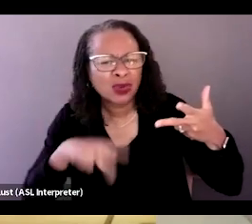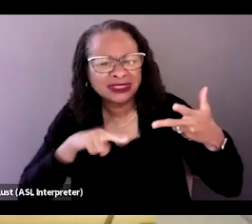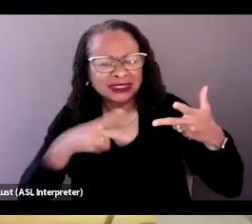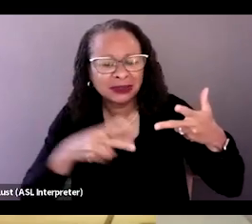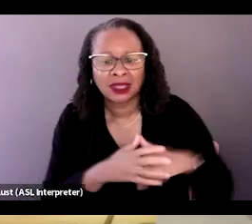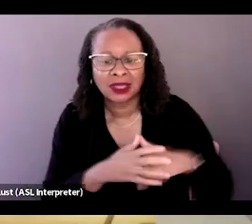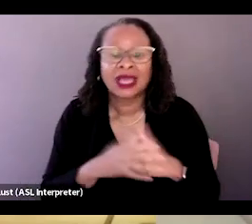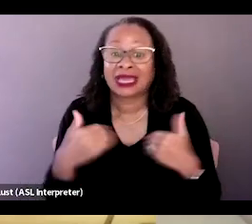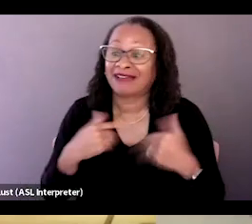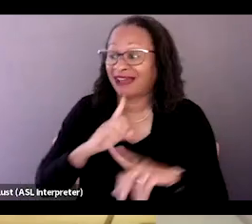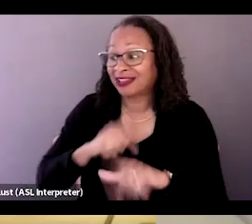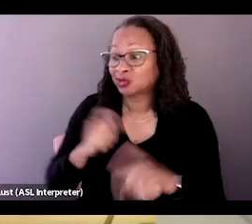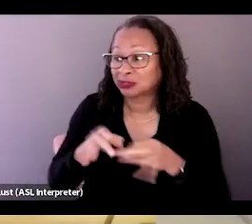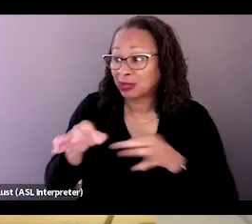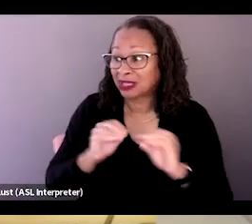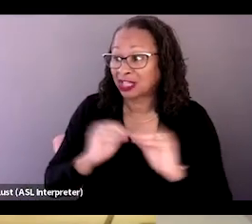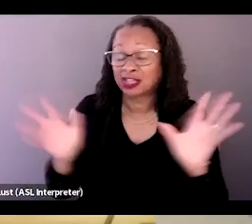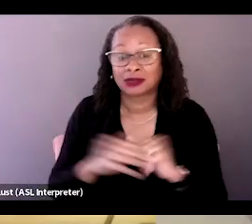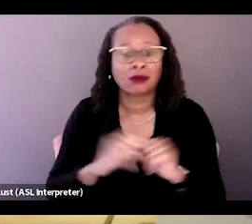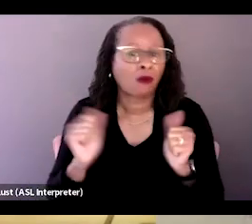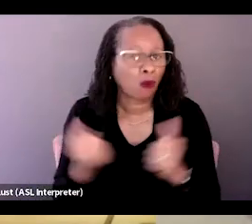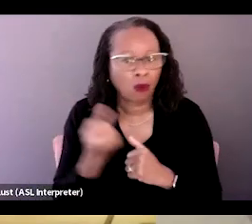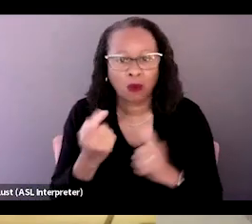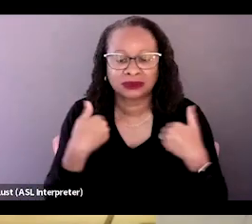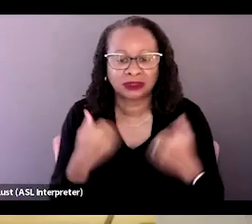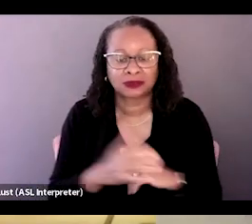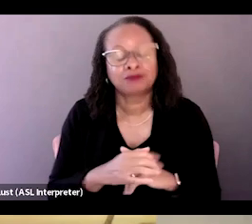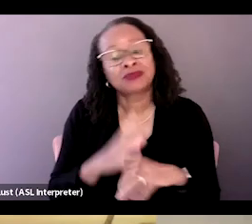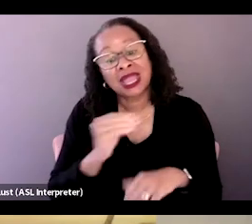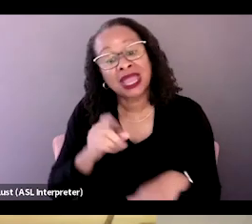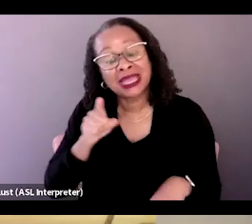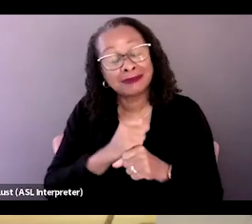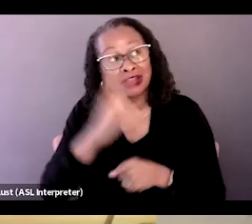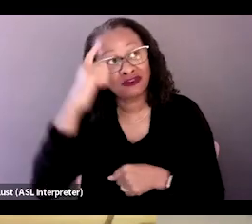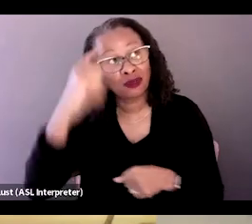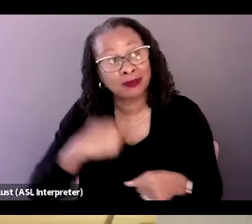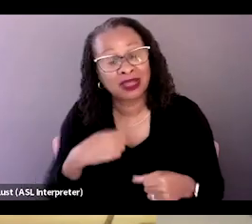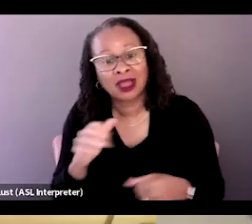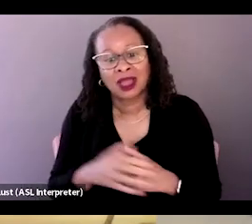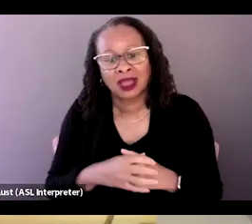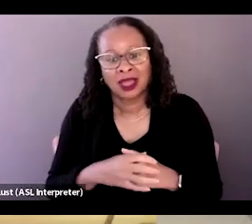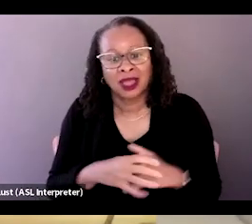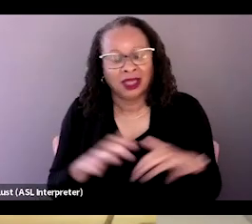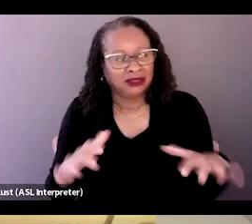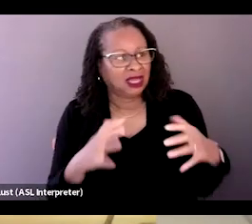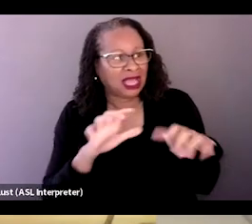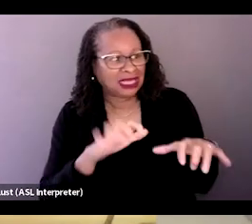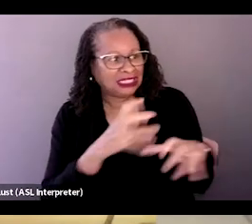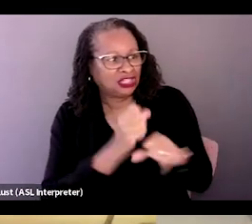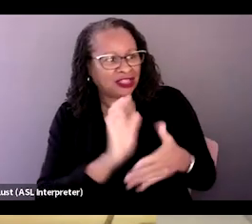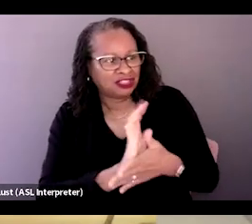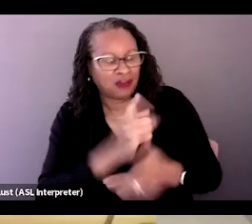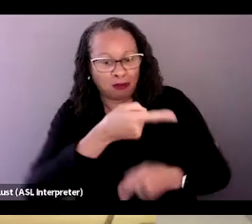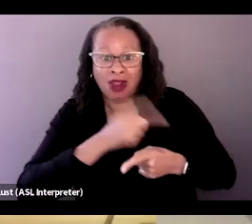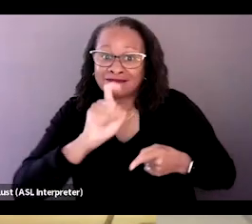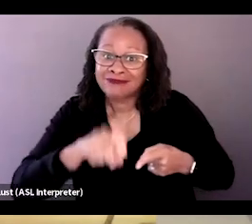have the answers all the time. And he made it, for me, it was like, oh my God, I have to get this film right, because